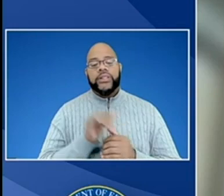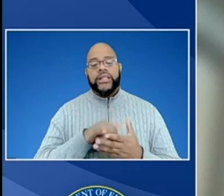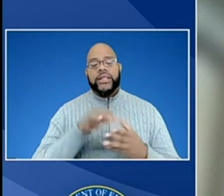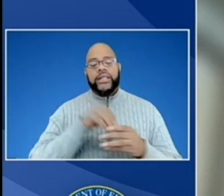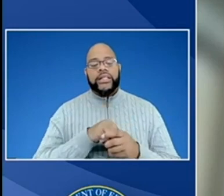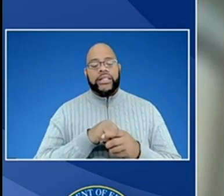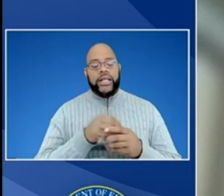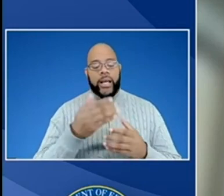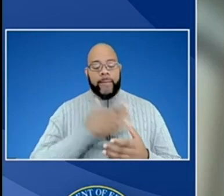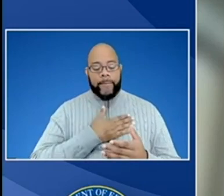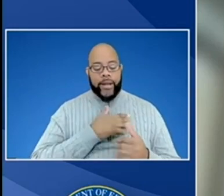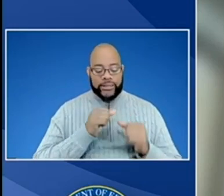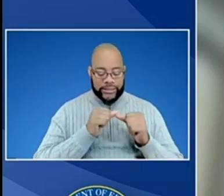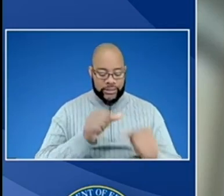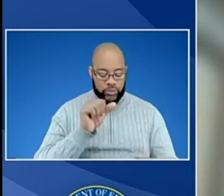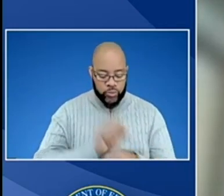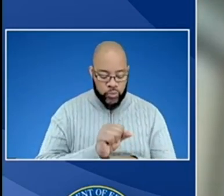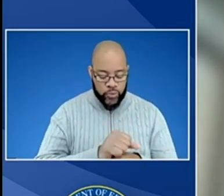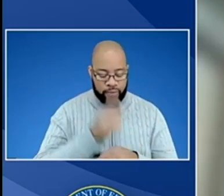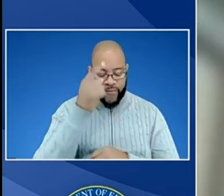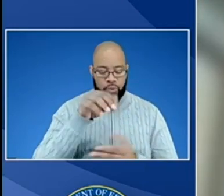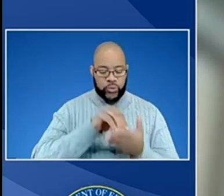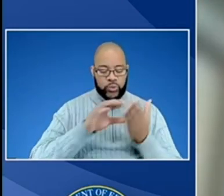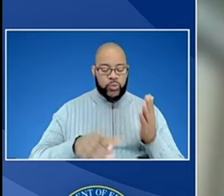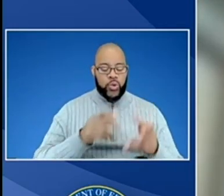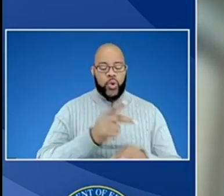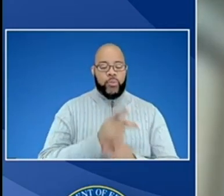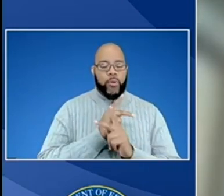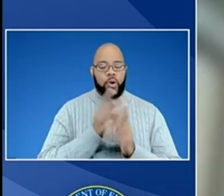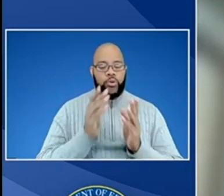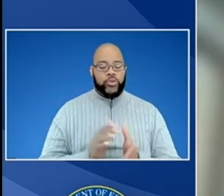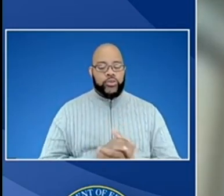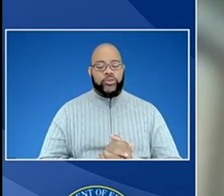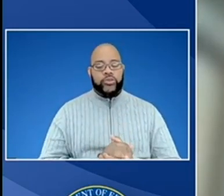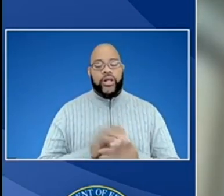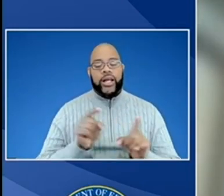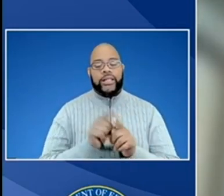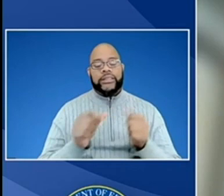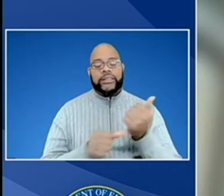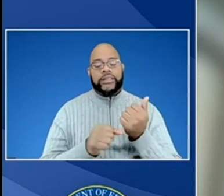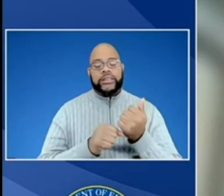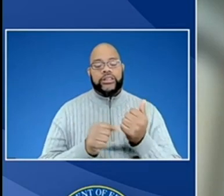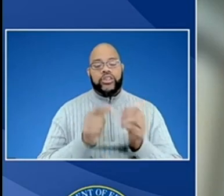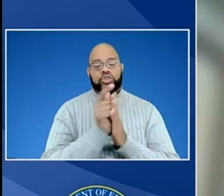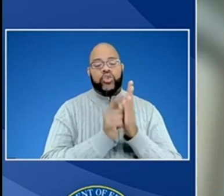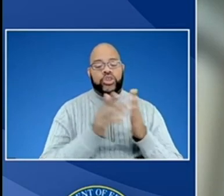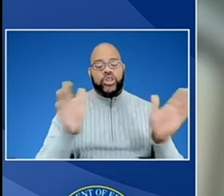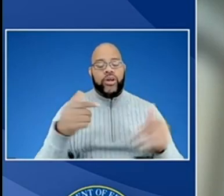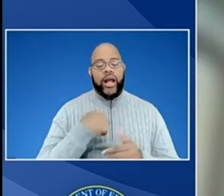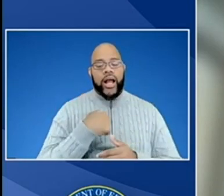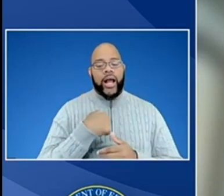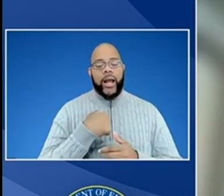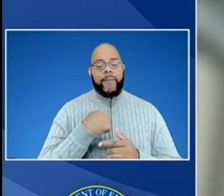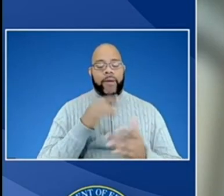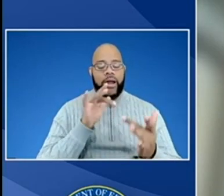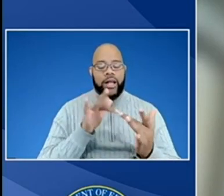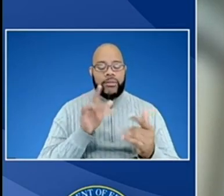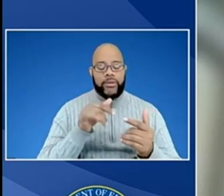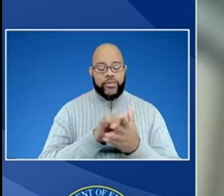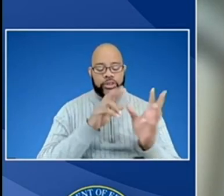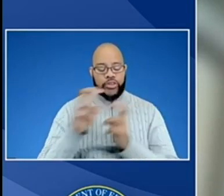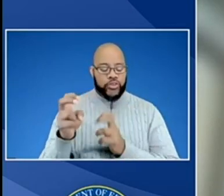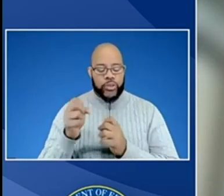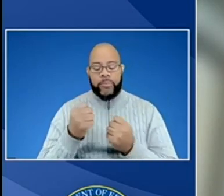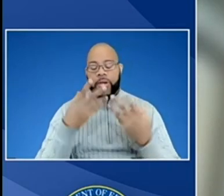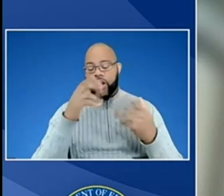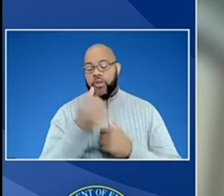of my consistent work on behalf of student loan borrowers as an assistant attorney general, I'm in contact about these issues with many